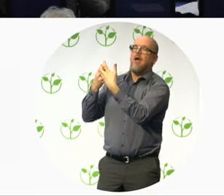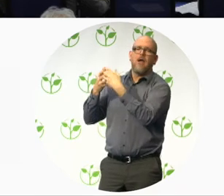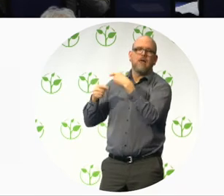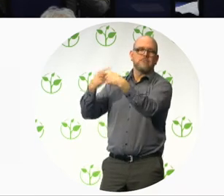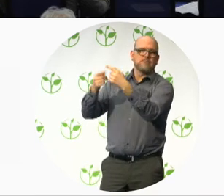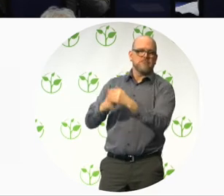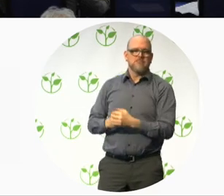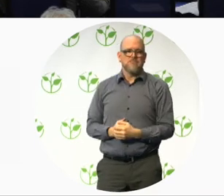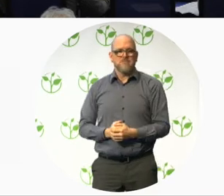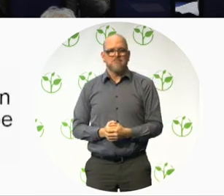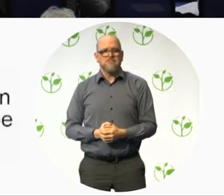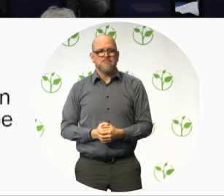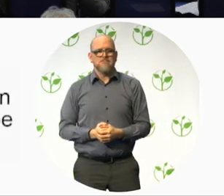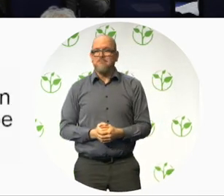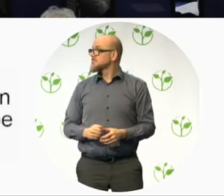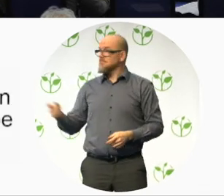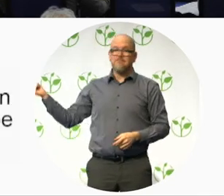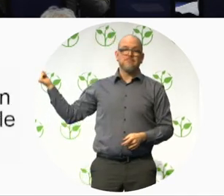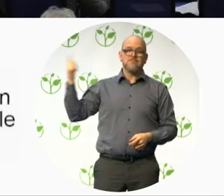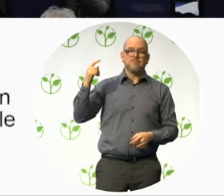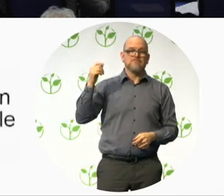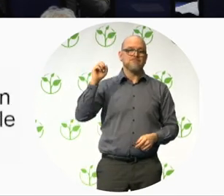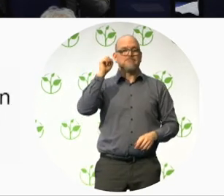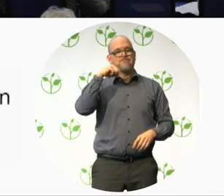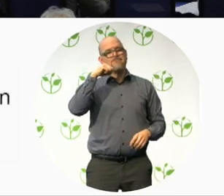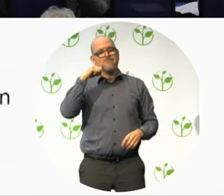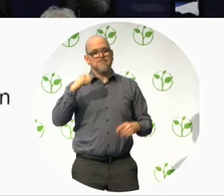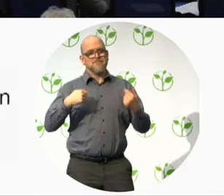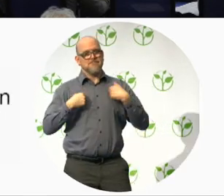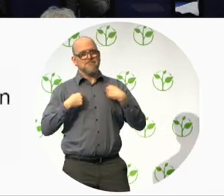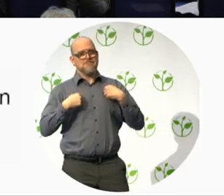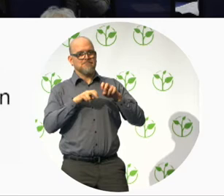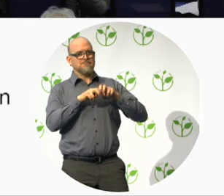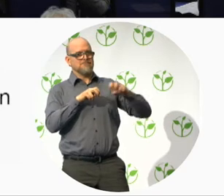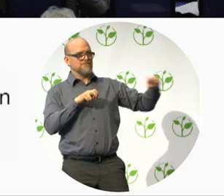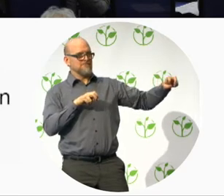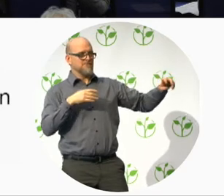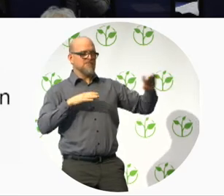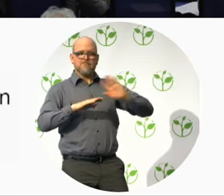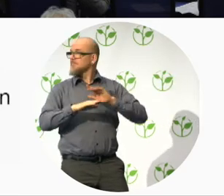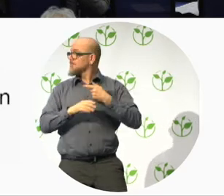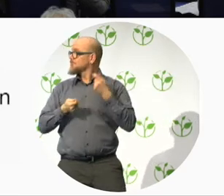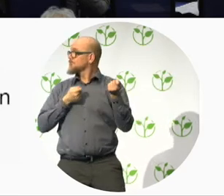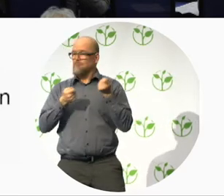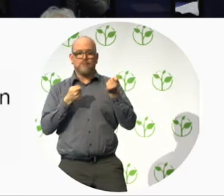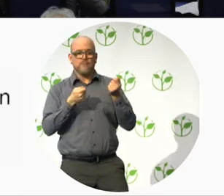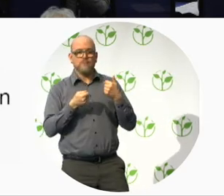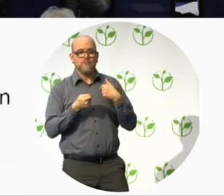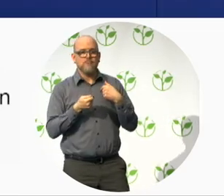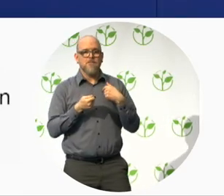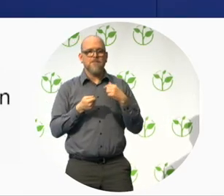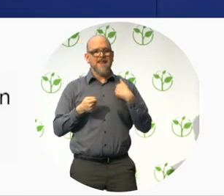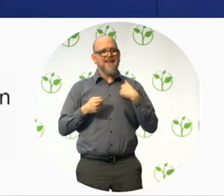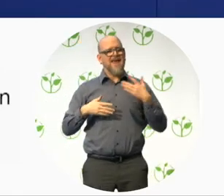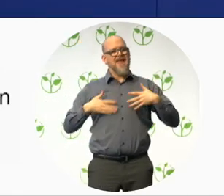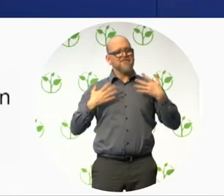my daughter to a bilingual school here in Vienna. It is unfortunately one of only a handful, and it should be the whole idea